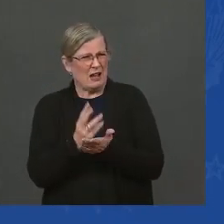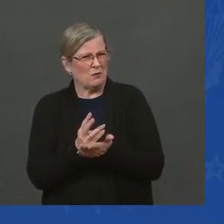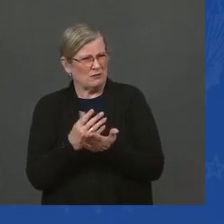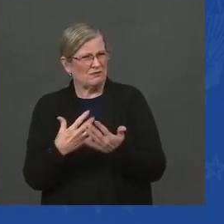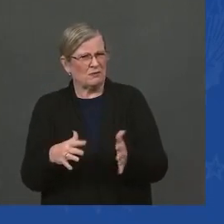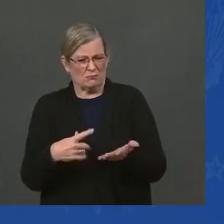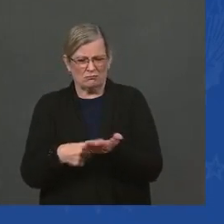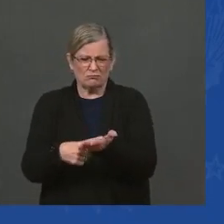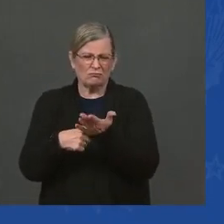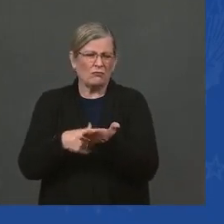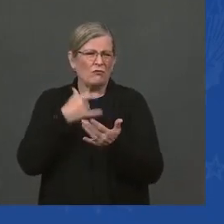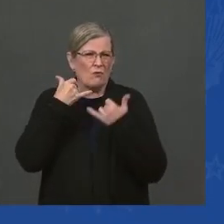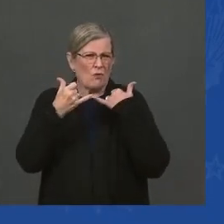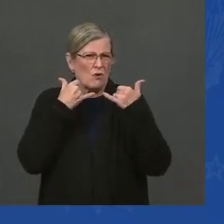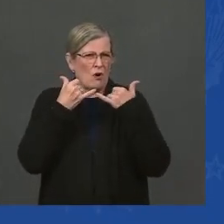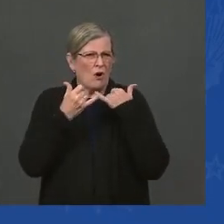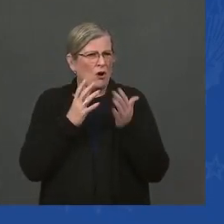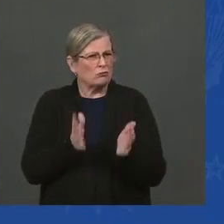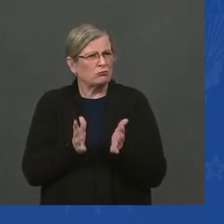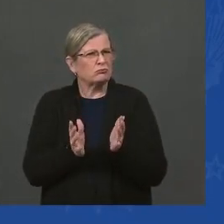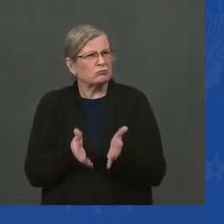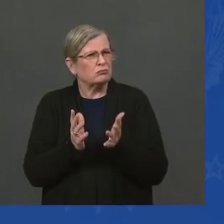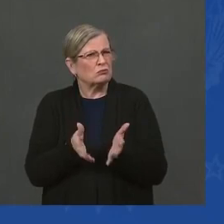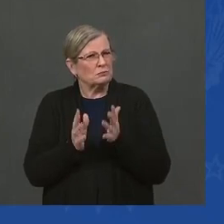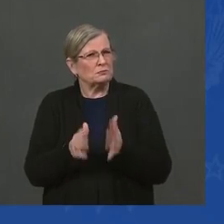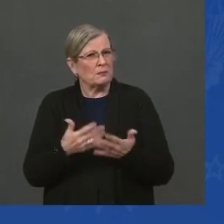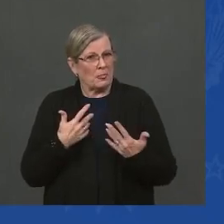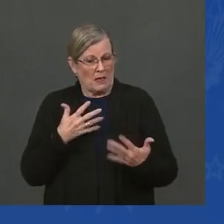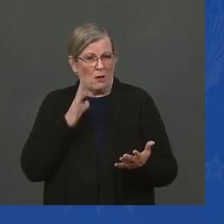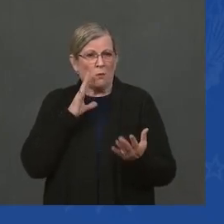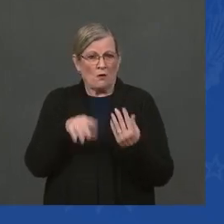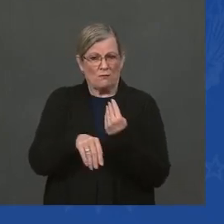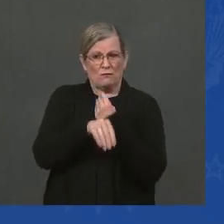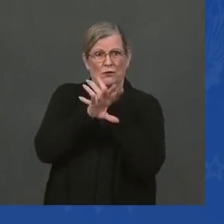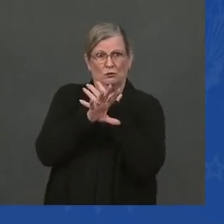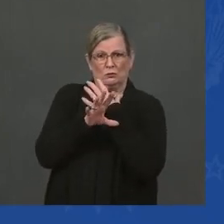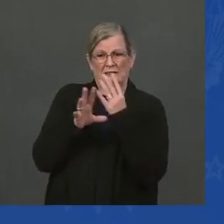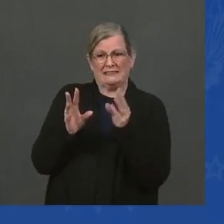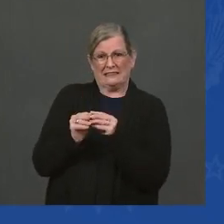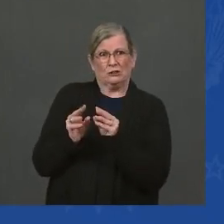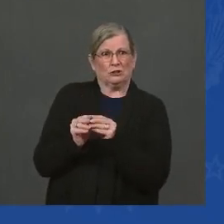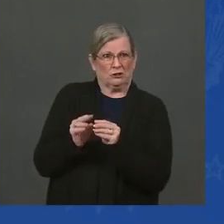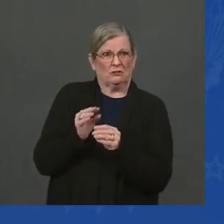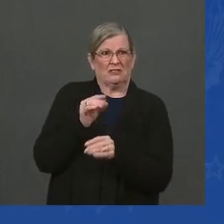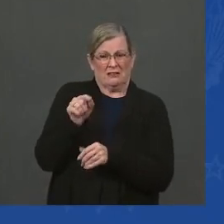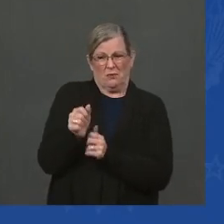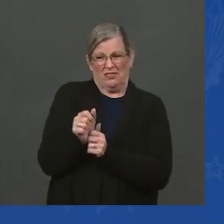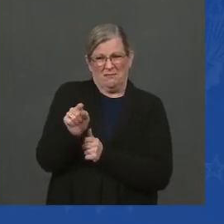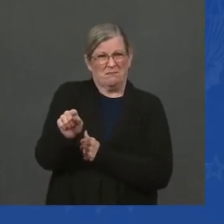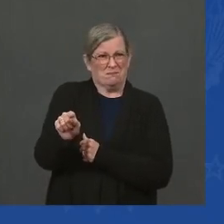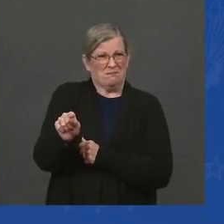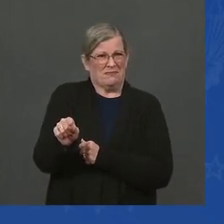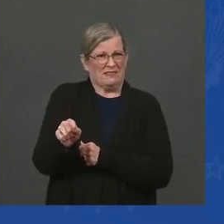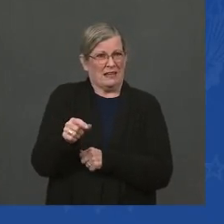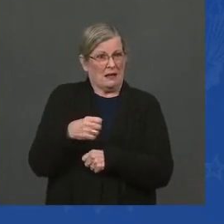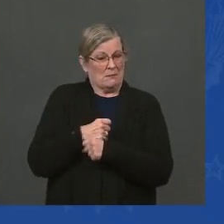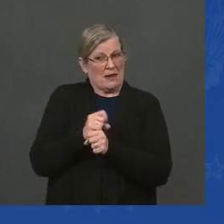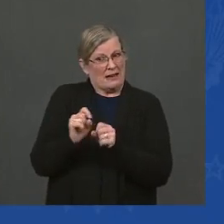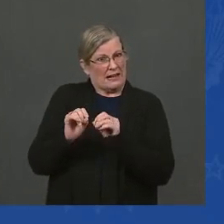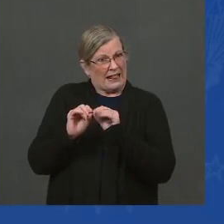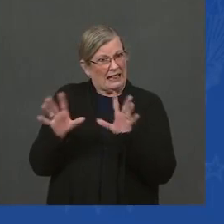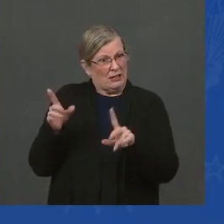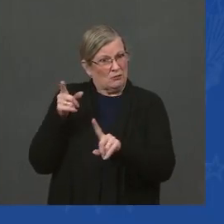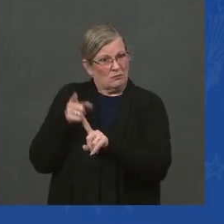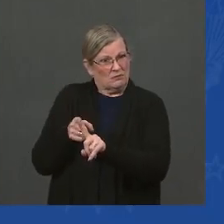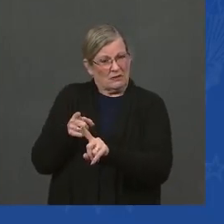to be having a virtual summit with him. I've made it clear, this is competition. It does not have to